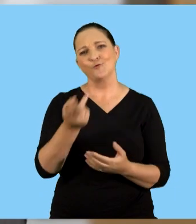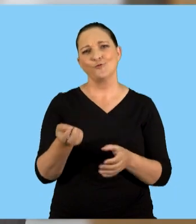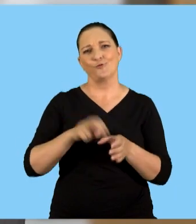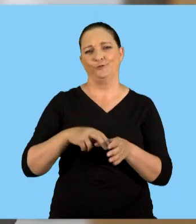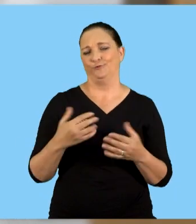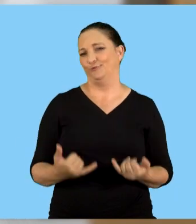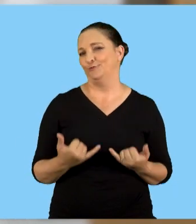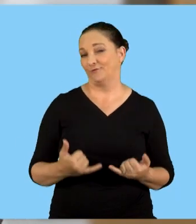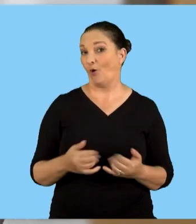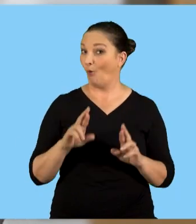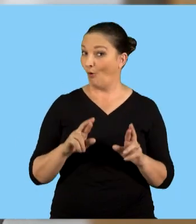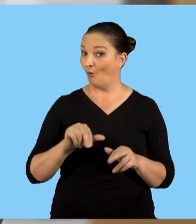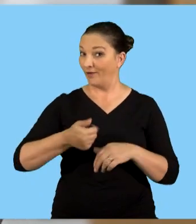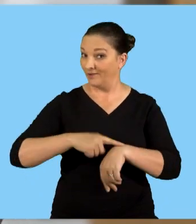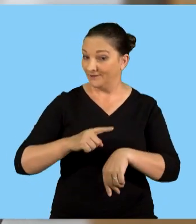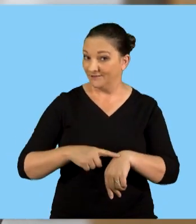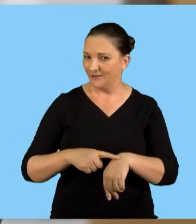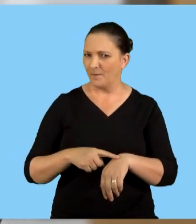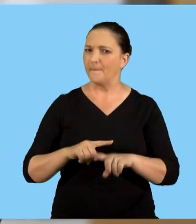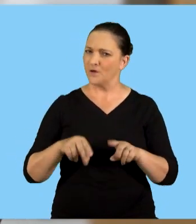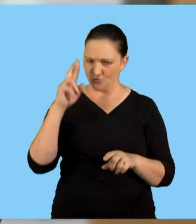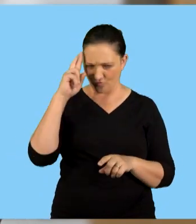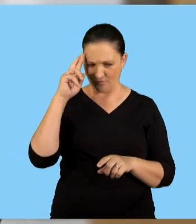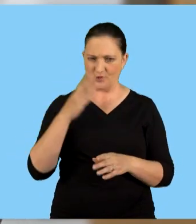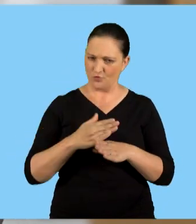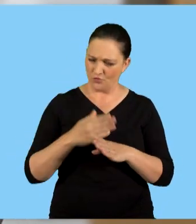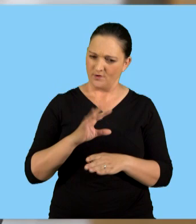with. Thank you so much for joining us today. Hope to see you